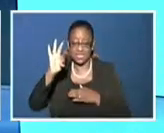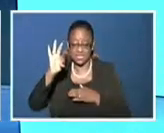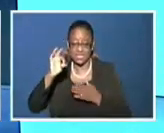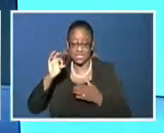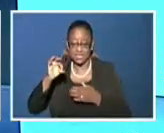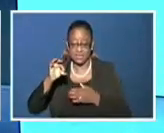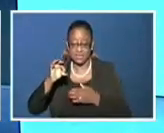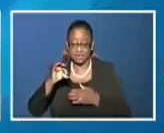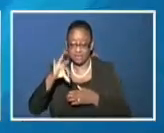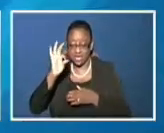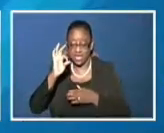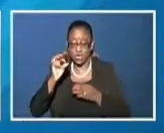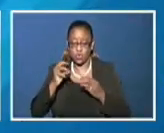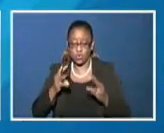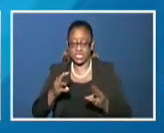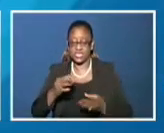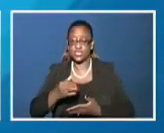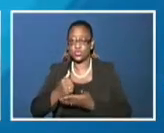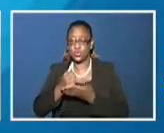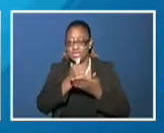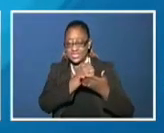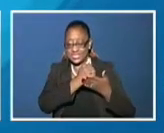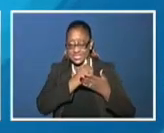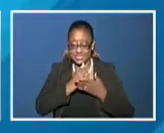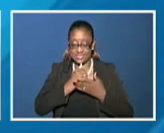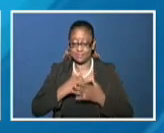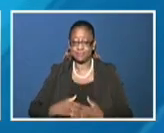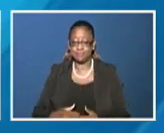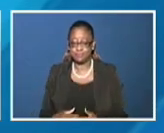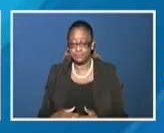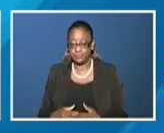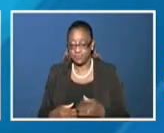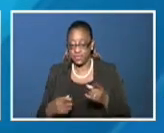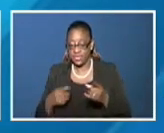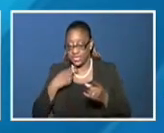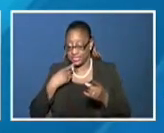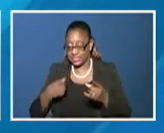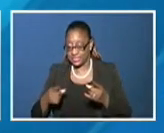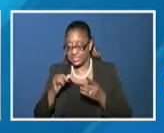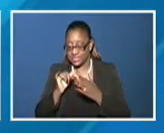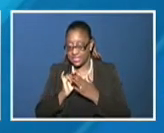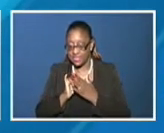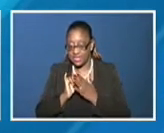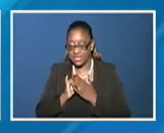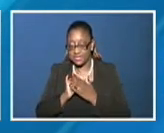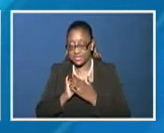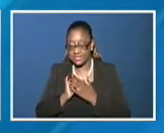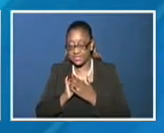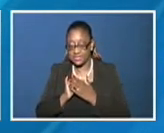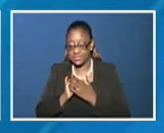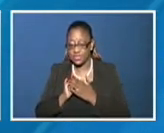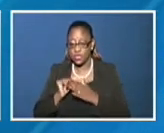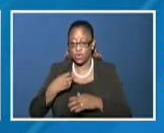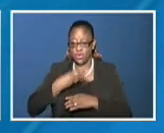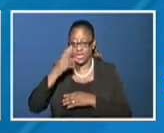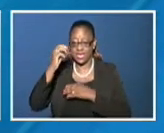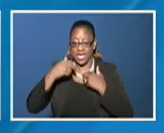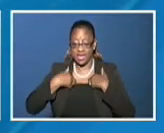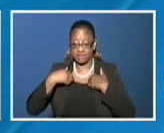assist. We just want to see the one who needs our comfort to go to the